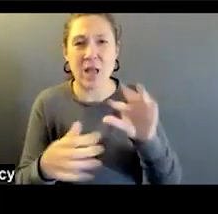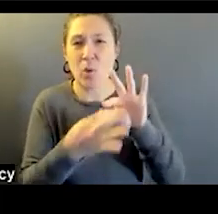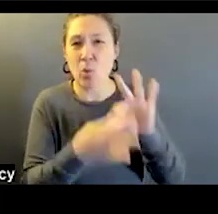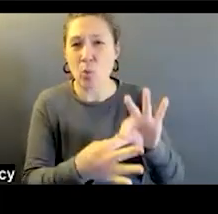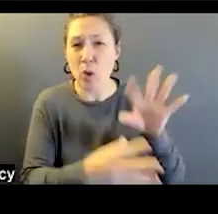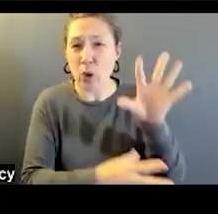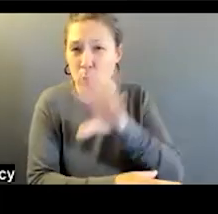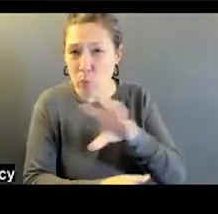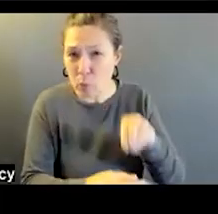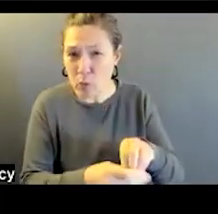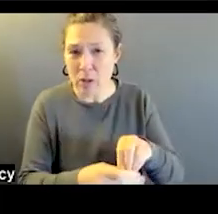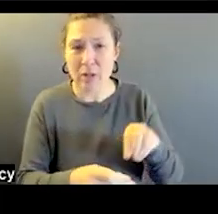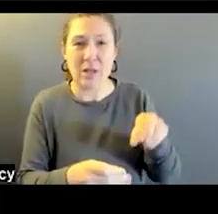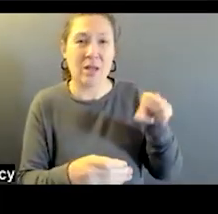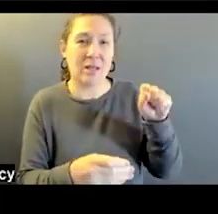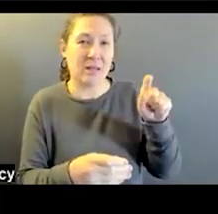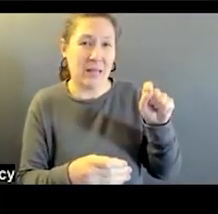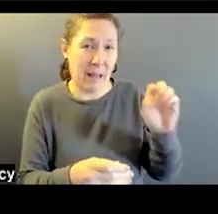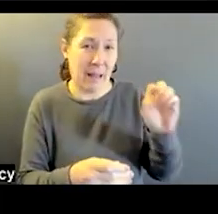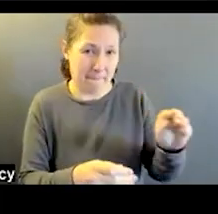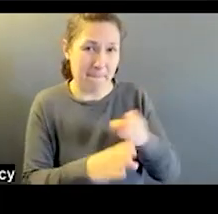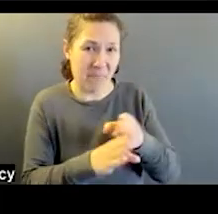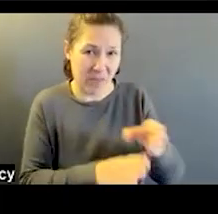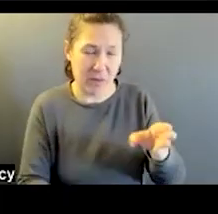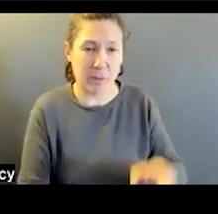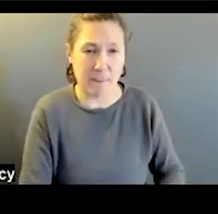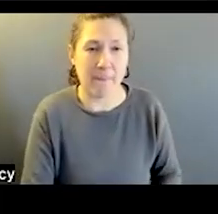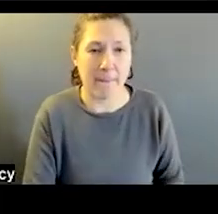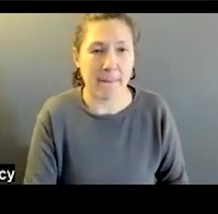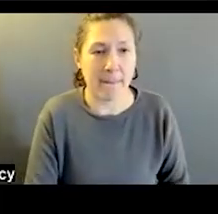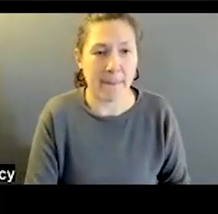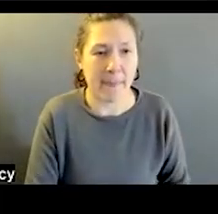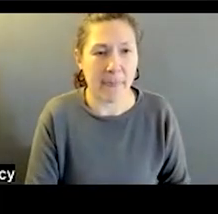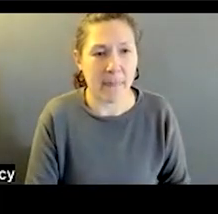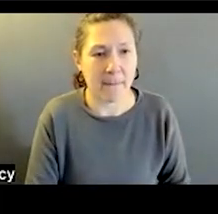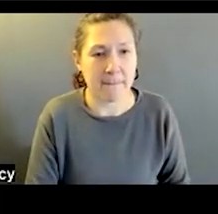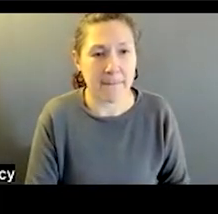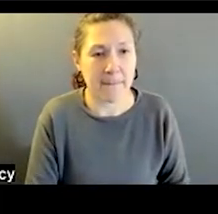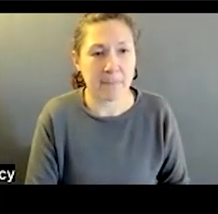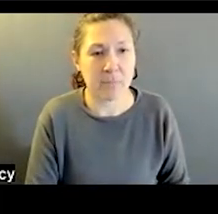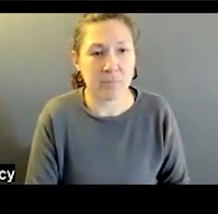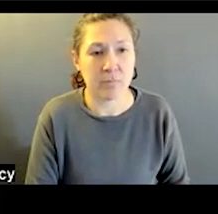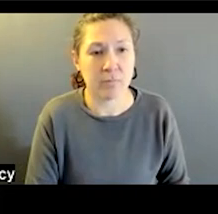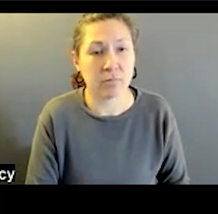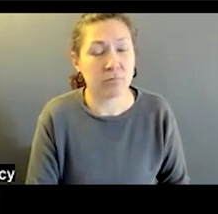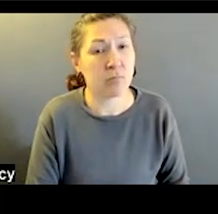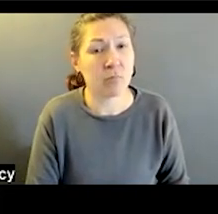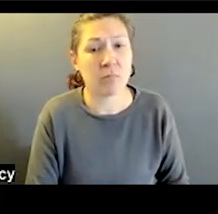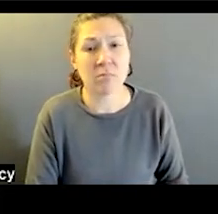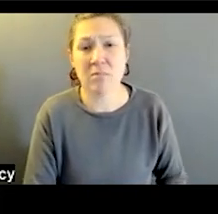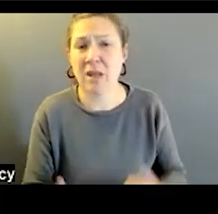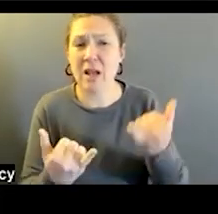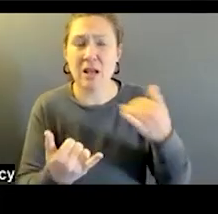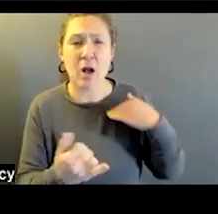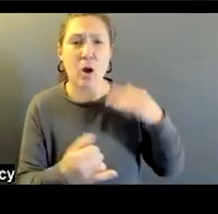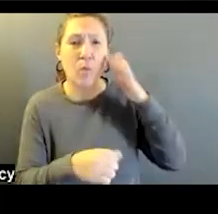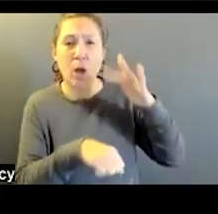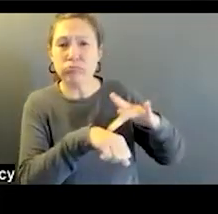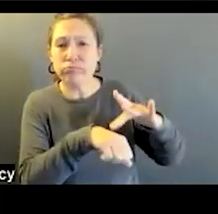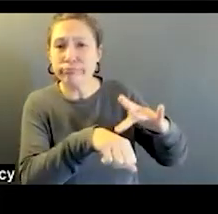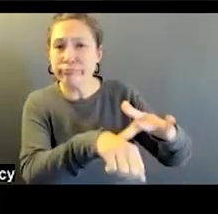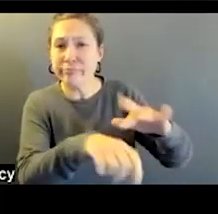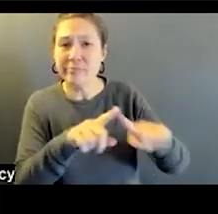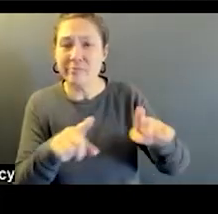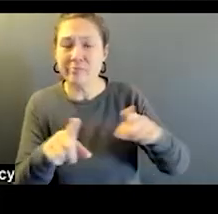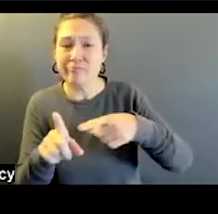in STEM, and today we'll have a journey together. We'll have a journey through different branches of mathematics and